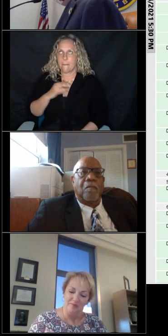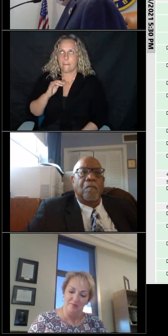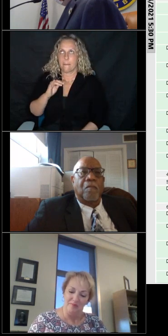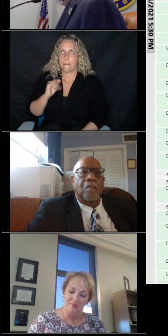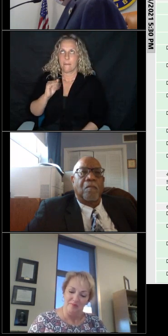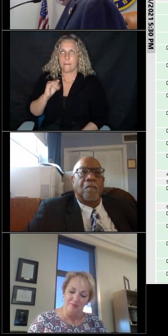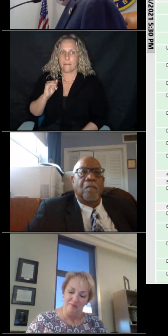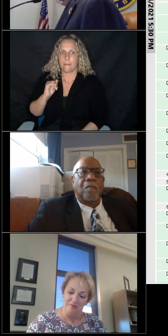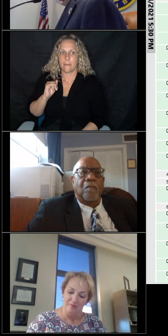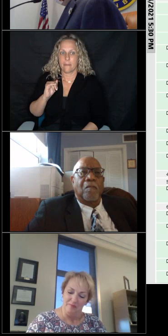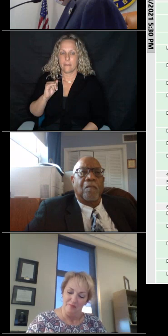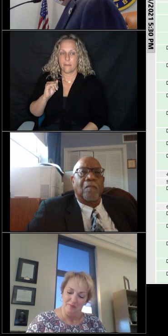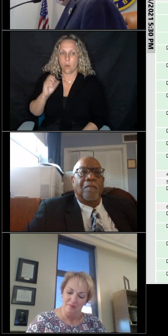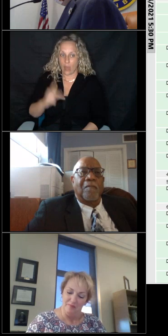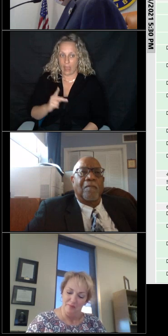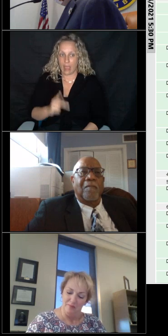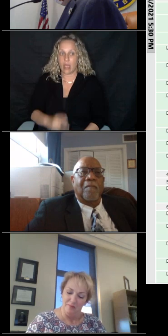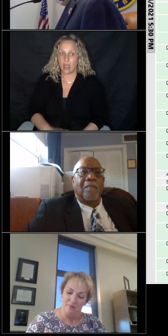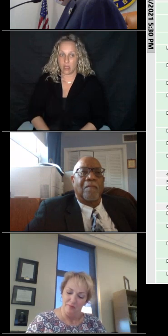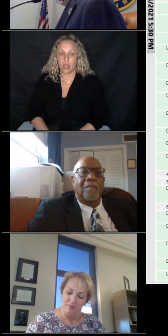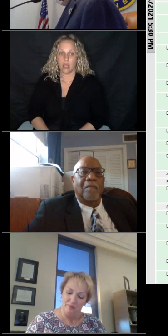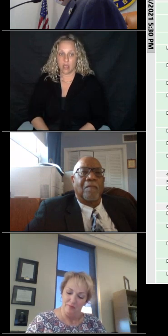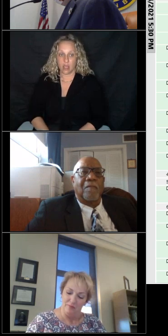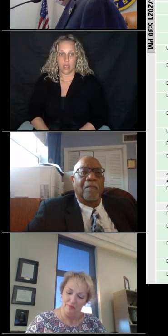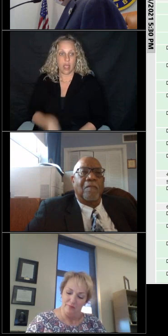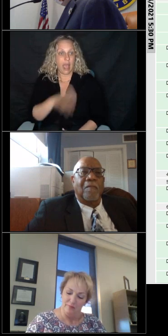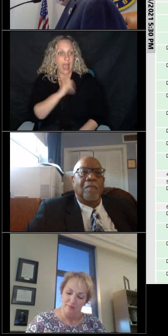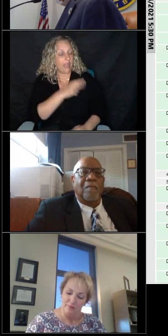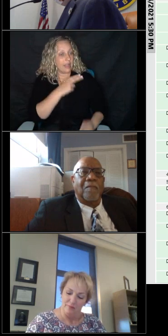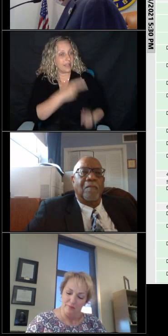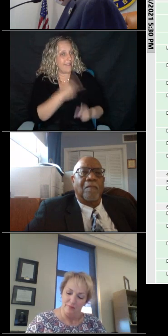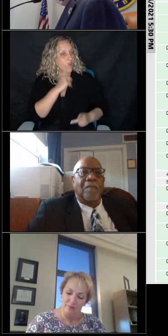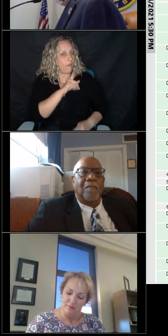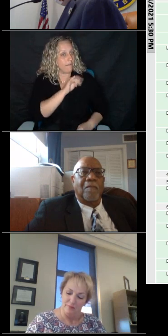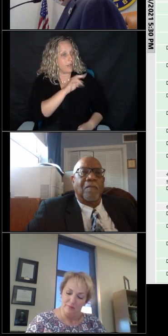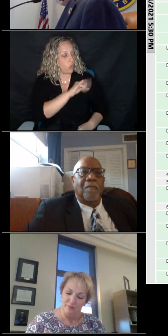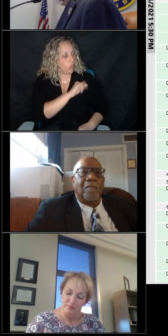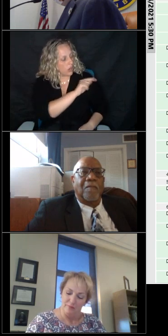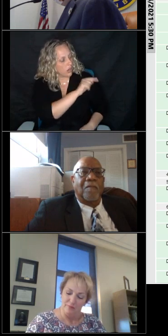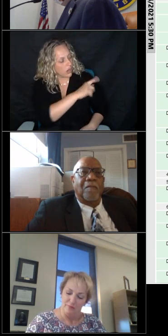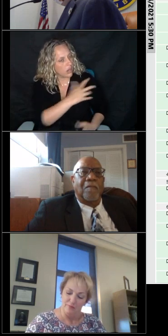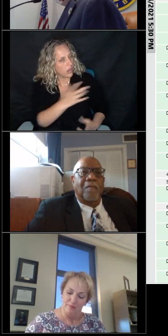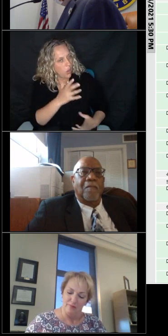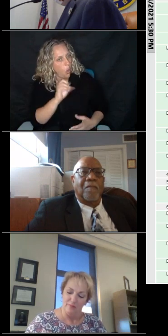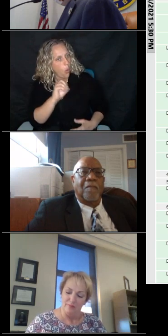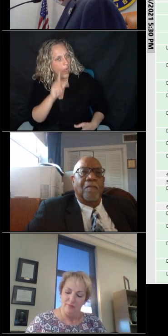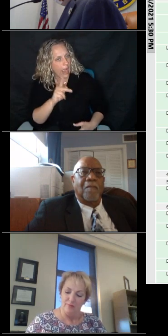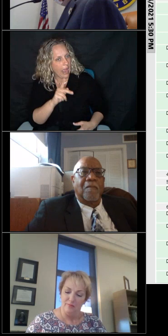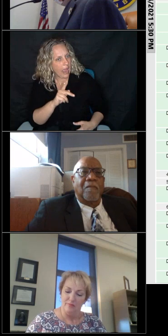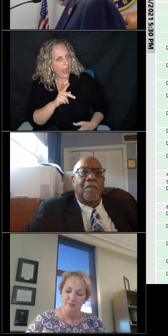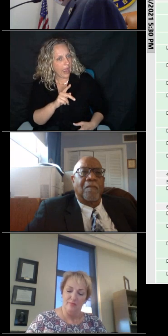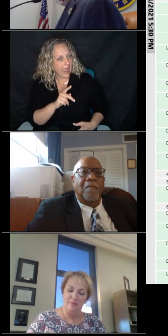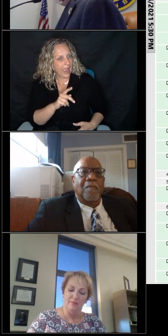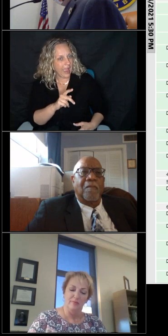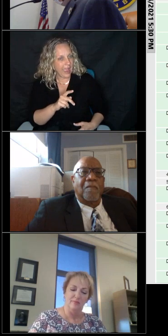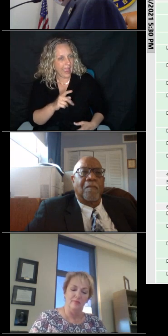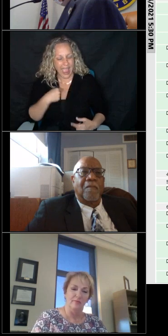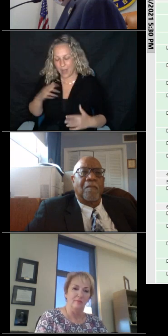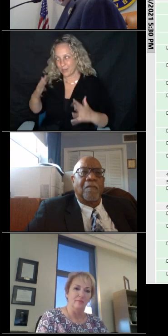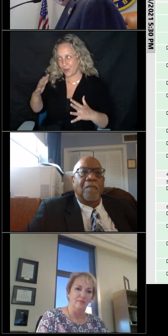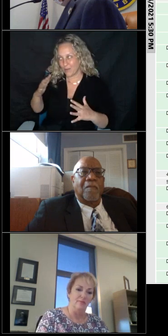Okay. Oh, okay. And that stands for what, Victoria? Oh, okay. I'm nervous. One